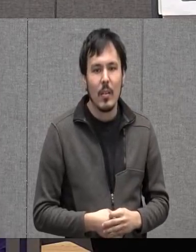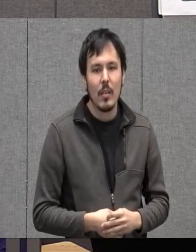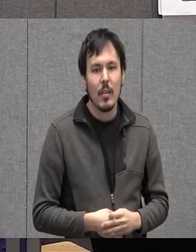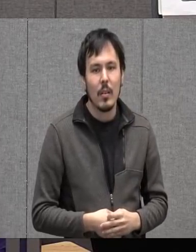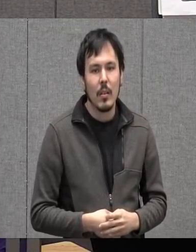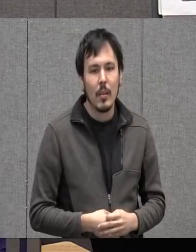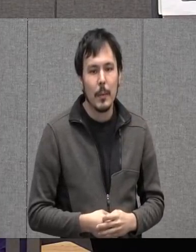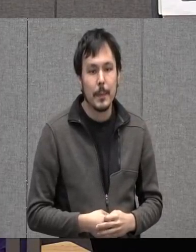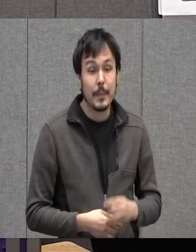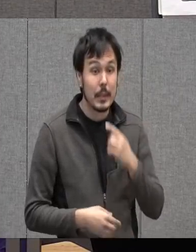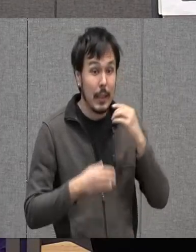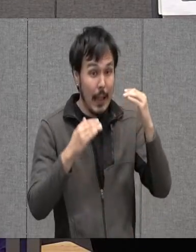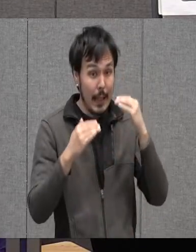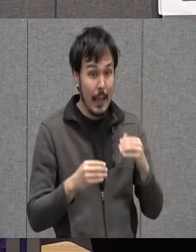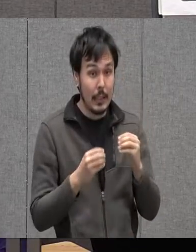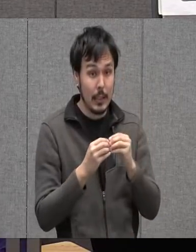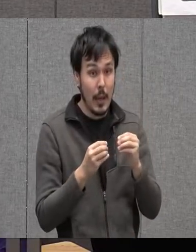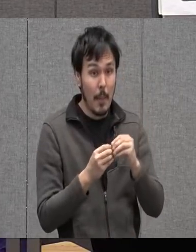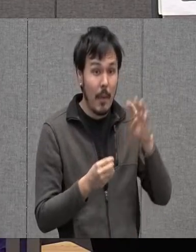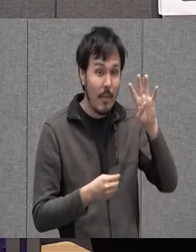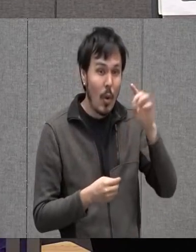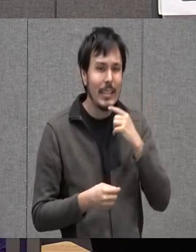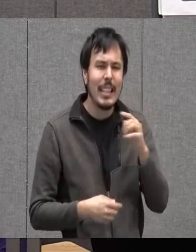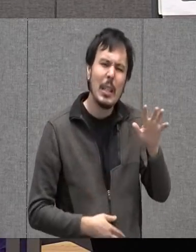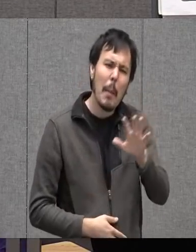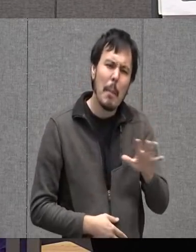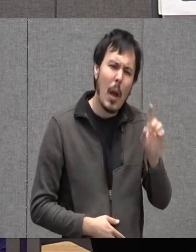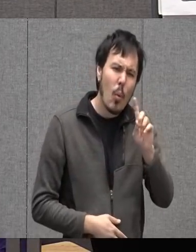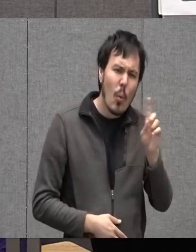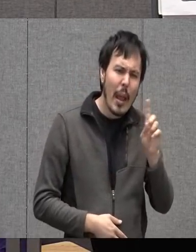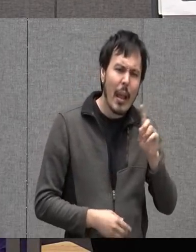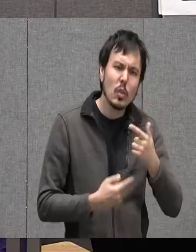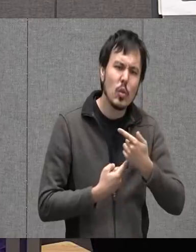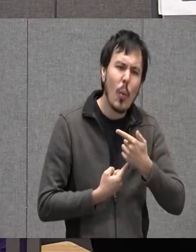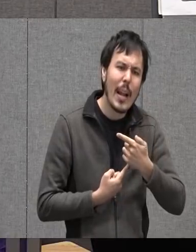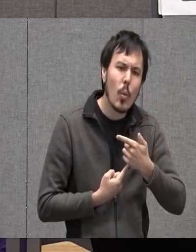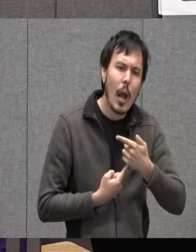So, and then the next one, number 4, it says about where would 21 be?